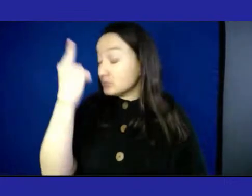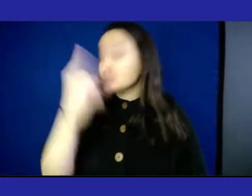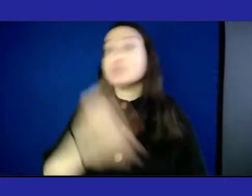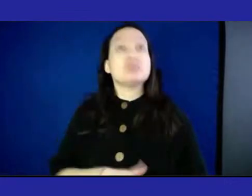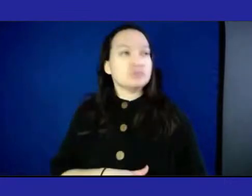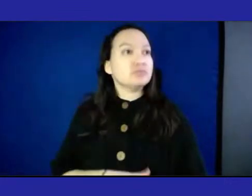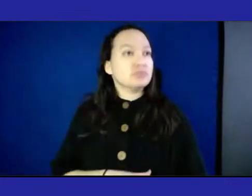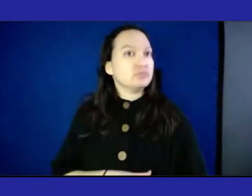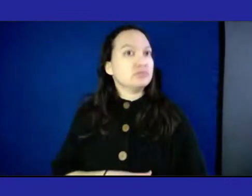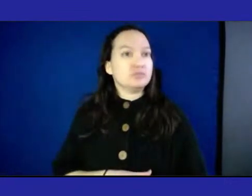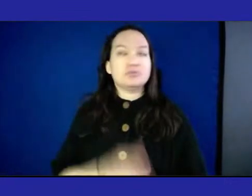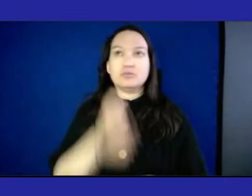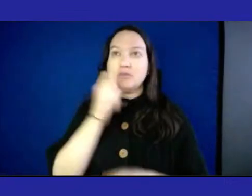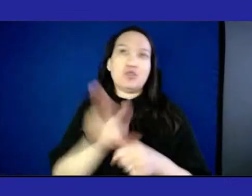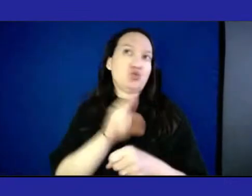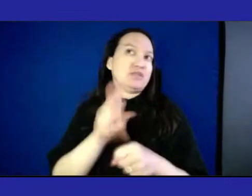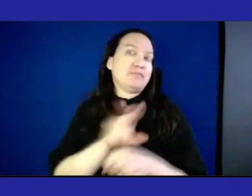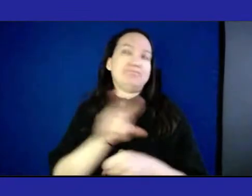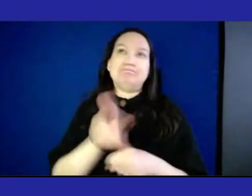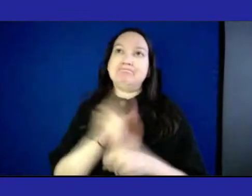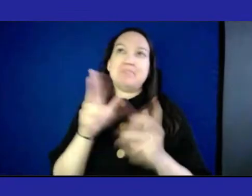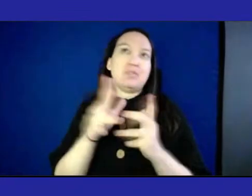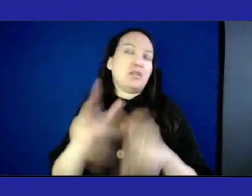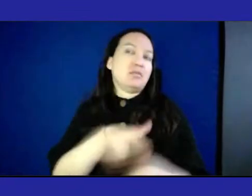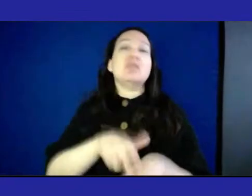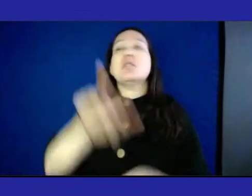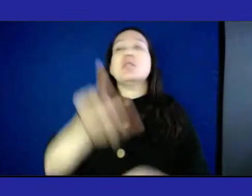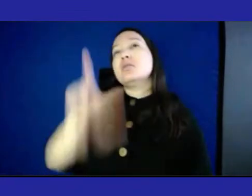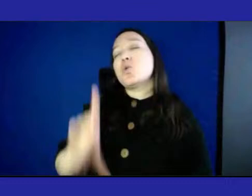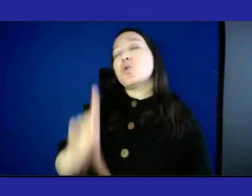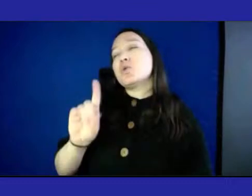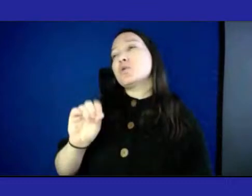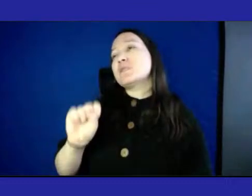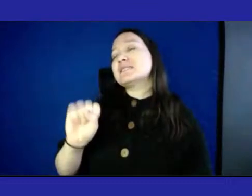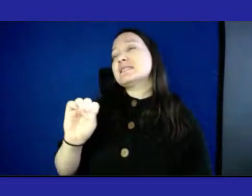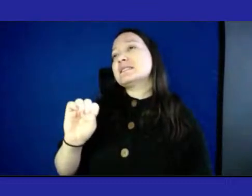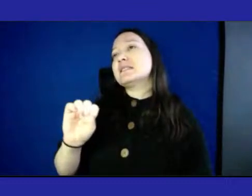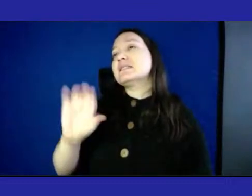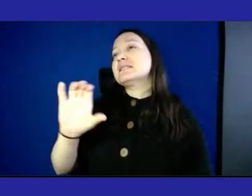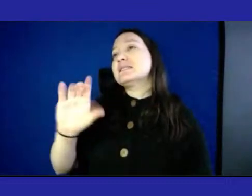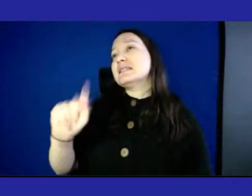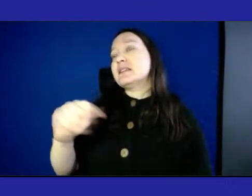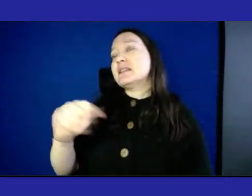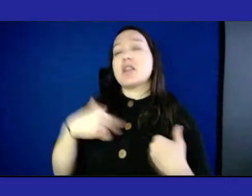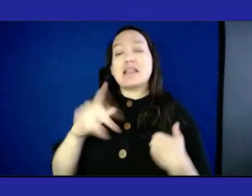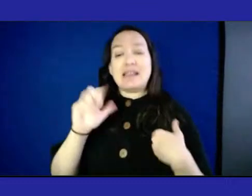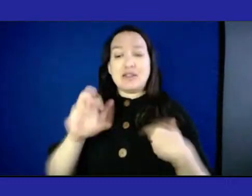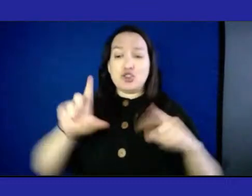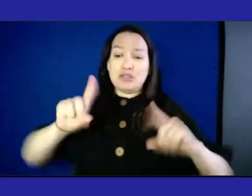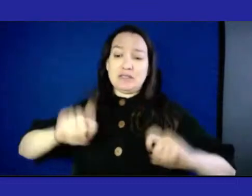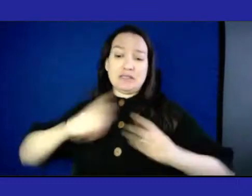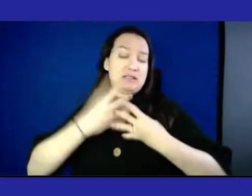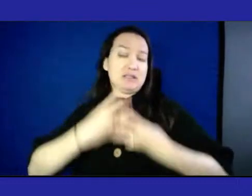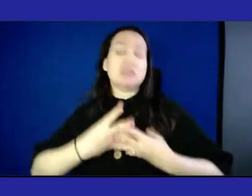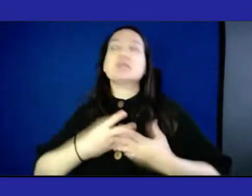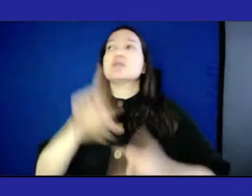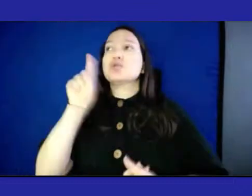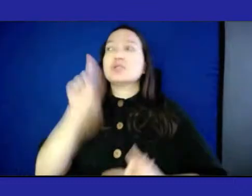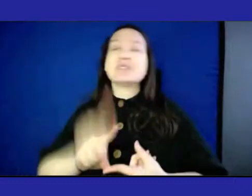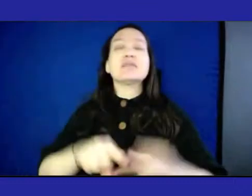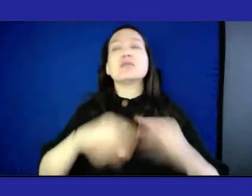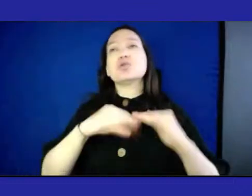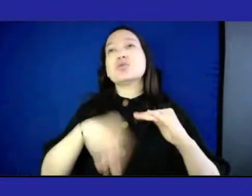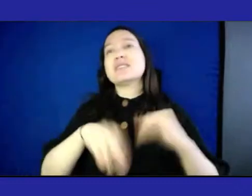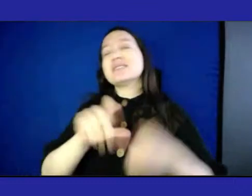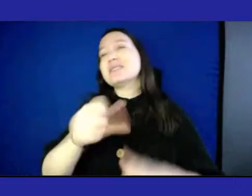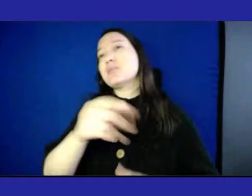heavily underutilized nationally. So low-dose CTs for lung cancer screening, and those that are eligible are utilized in less than 10% of patients.